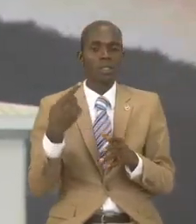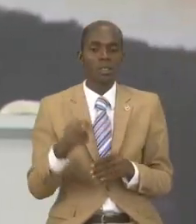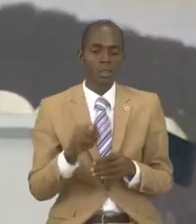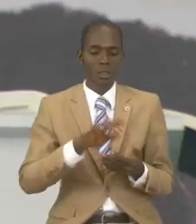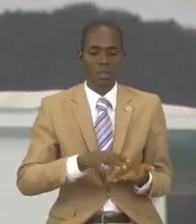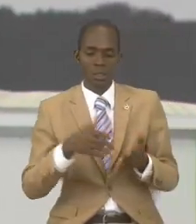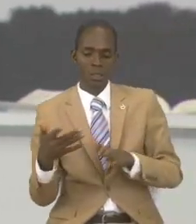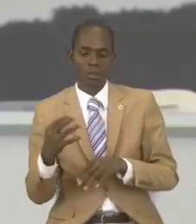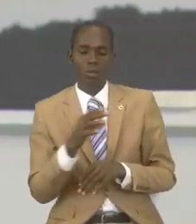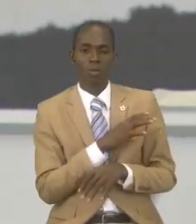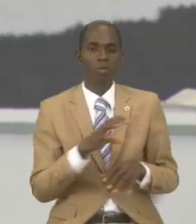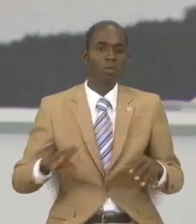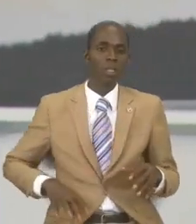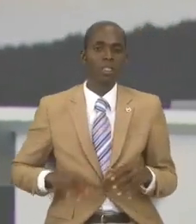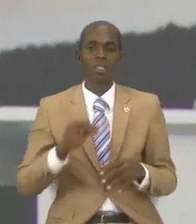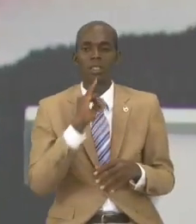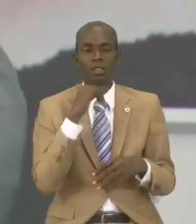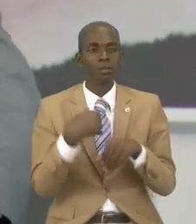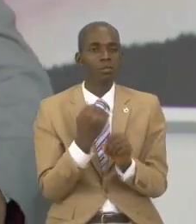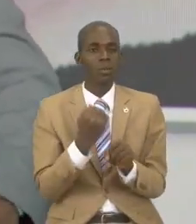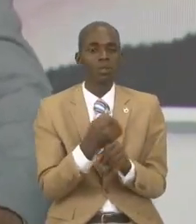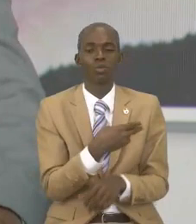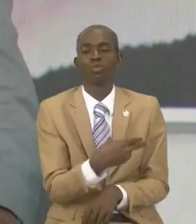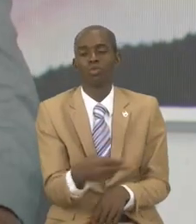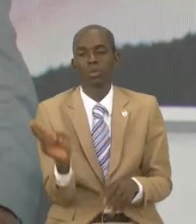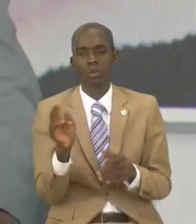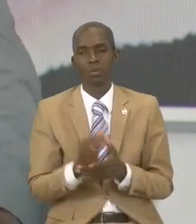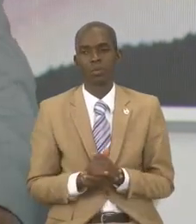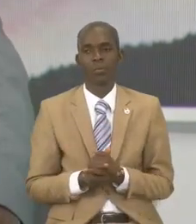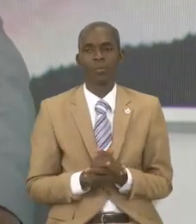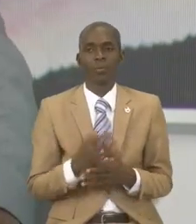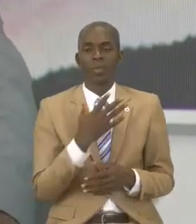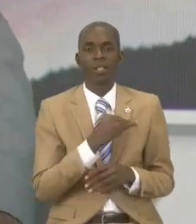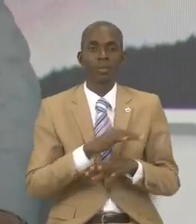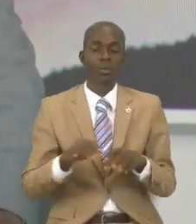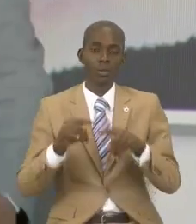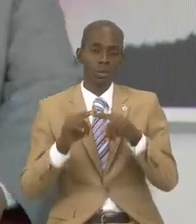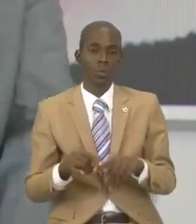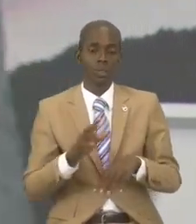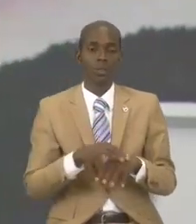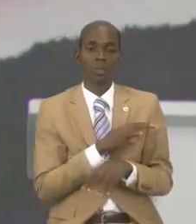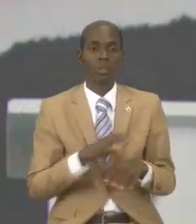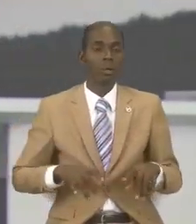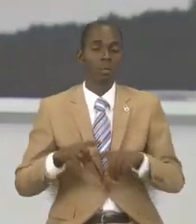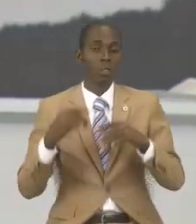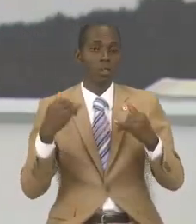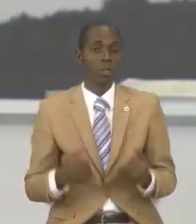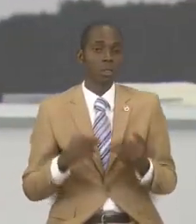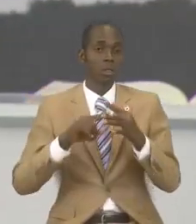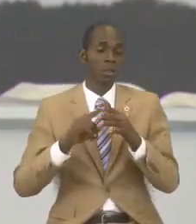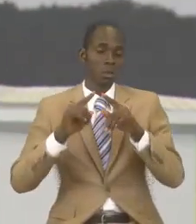cheap. And you didn't depend on Christ. You are depending upon yourself. He